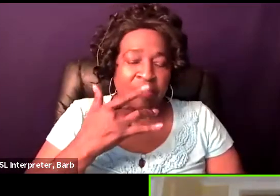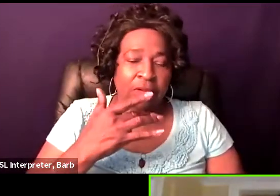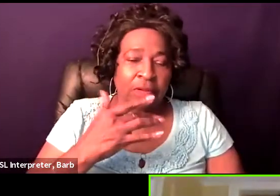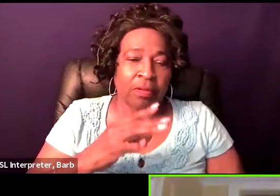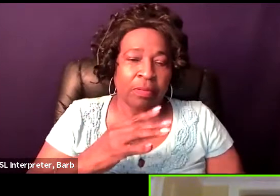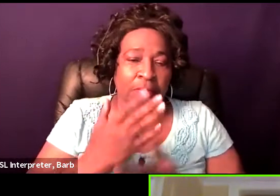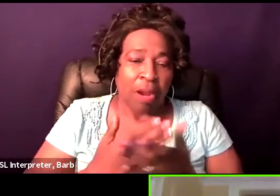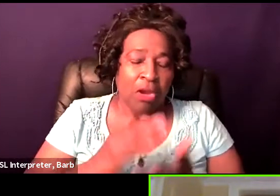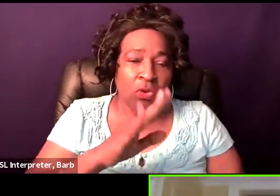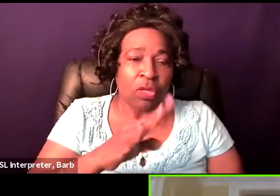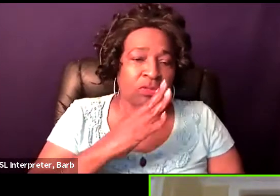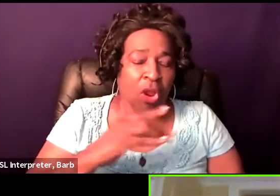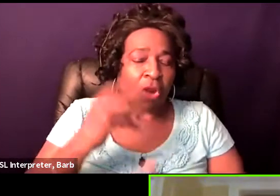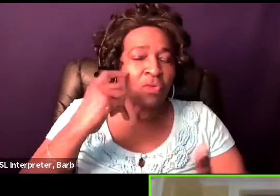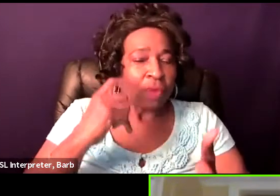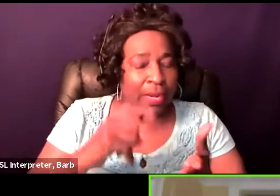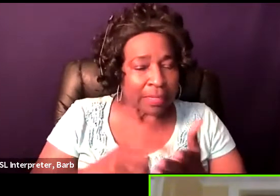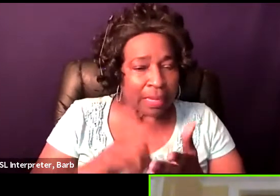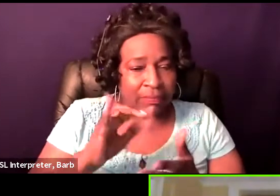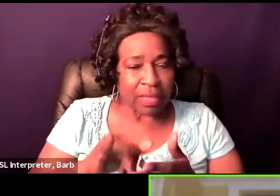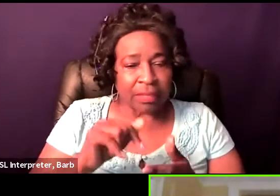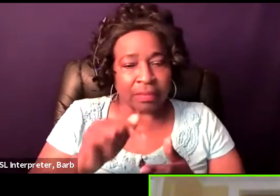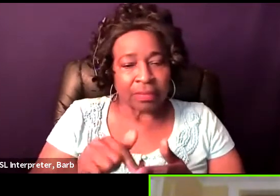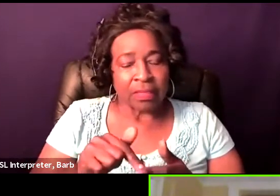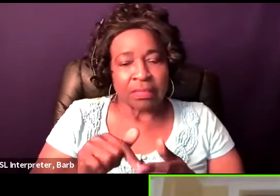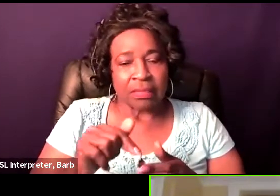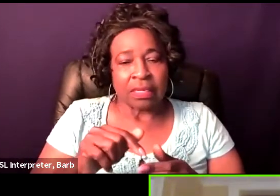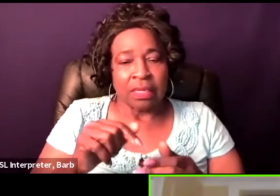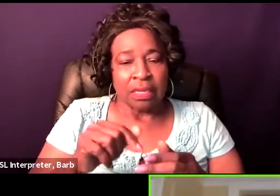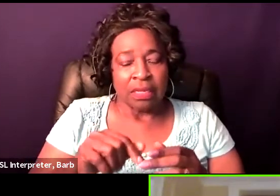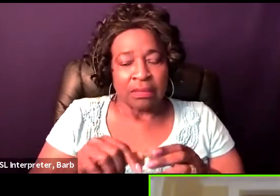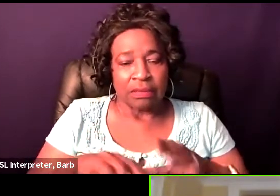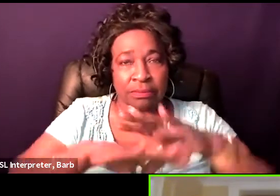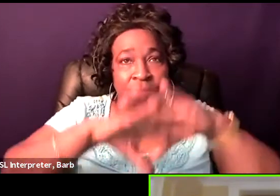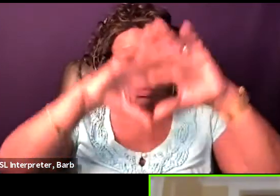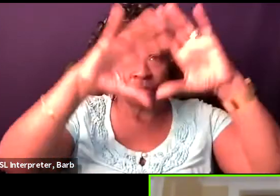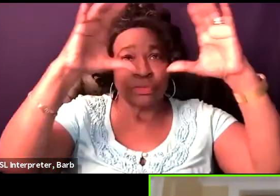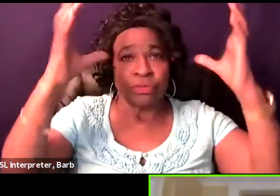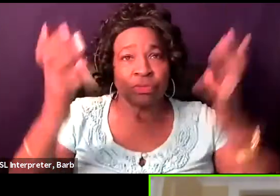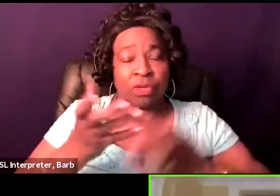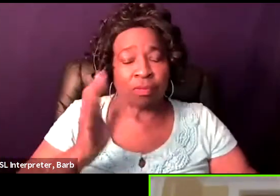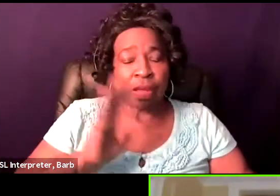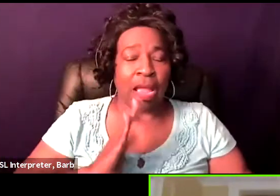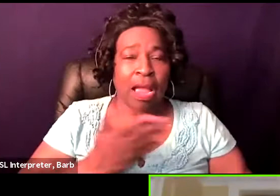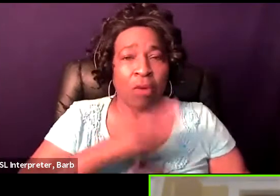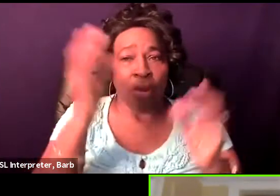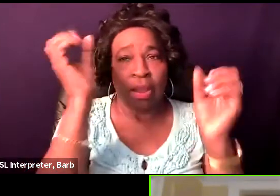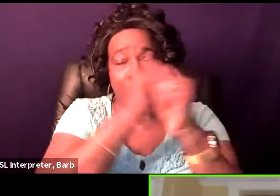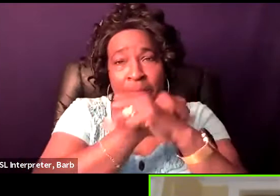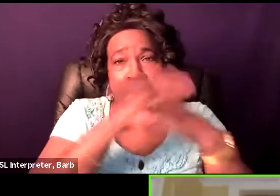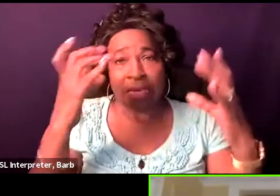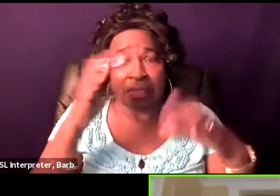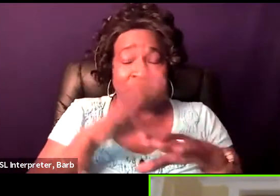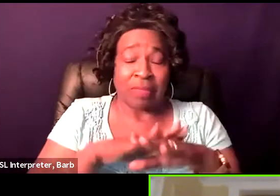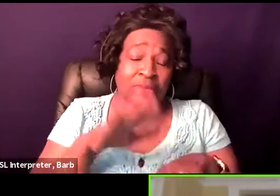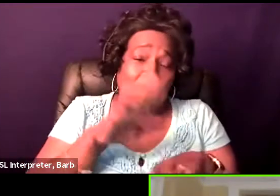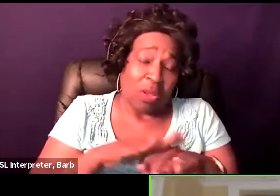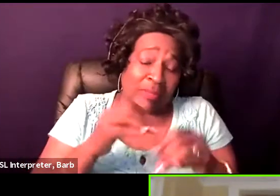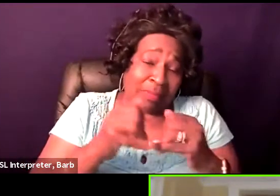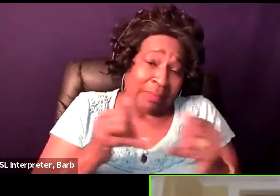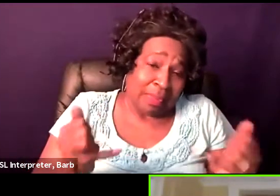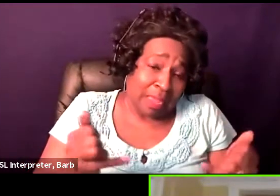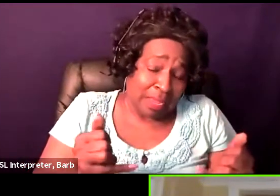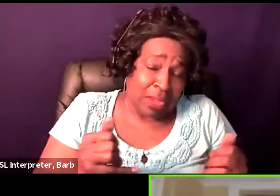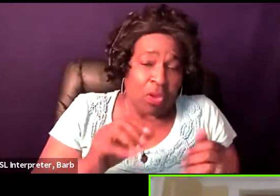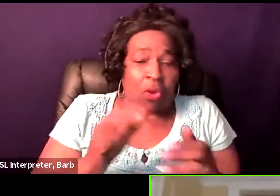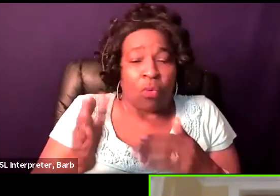like recognizing that it is the scope of our imagination that is under, that is on the line, what we are capable of